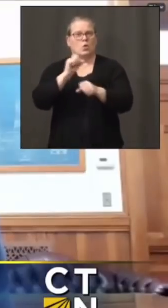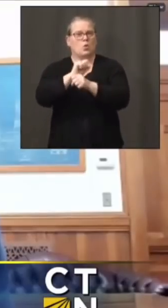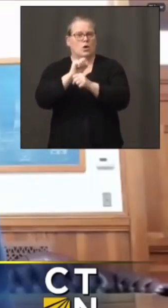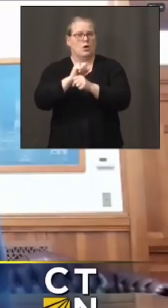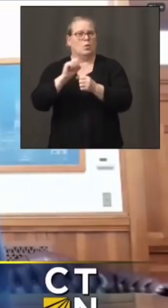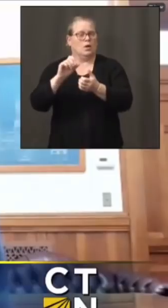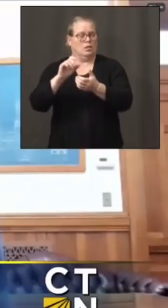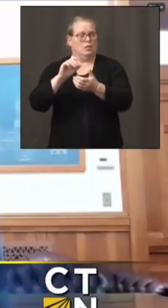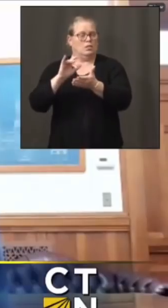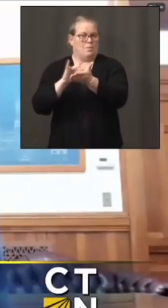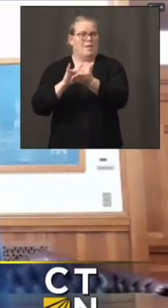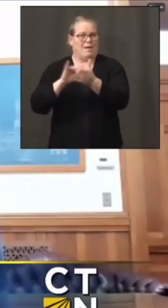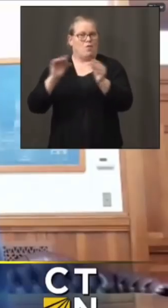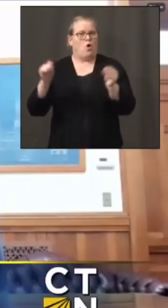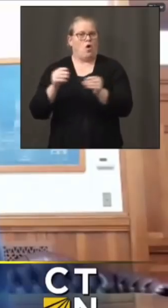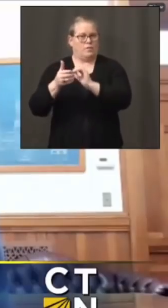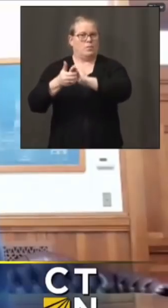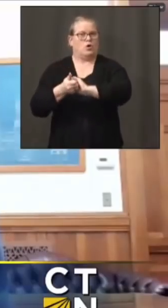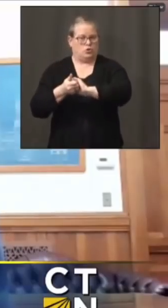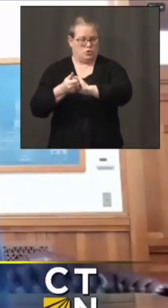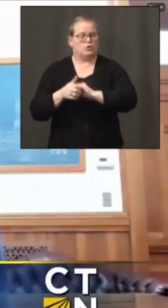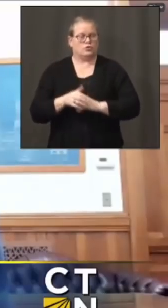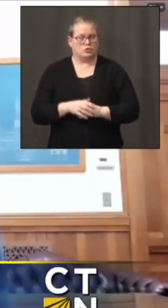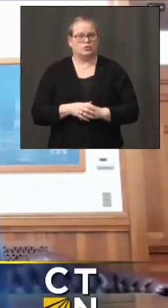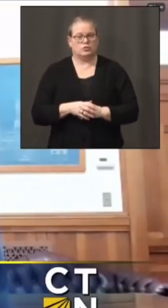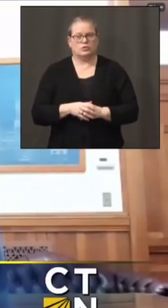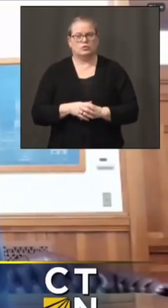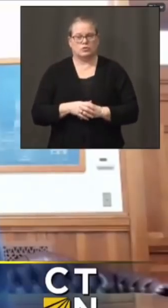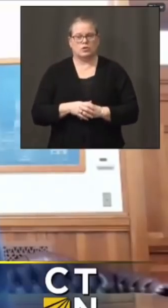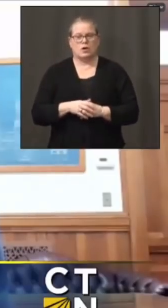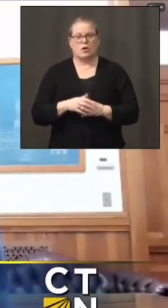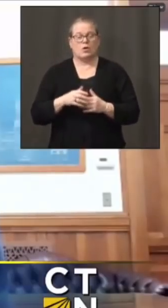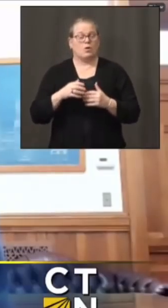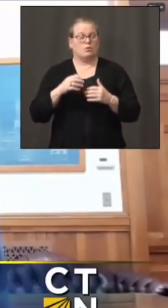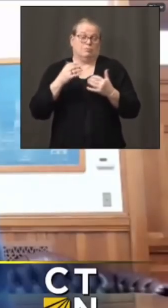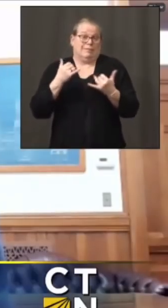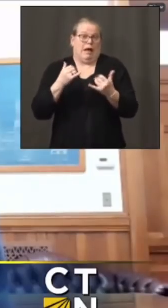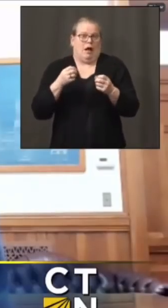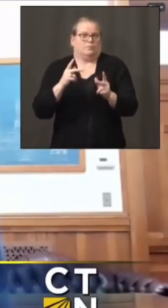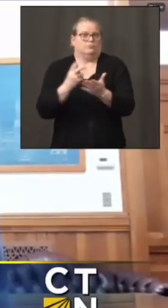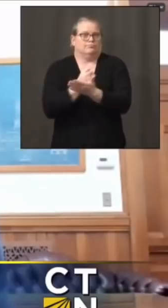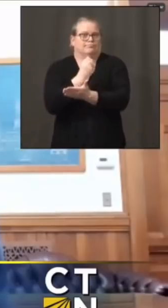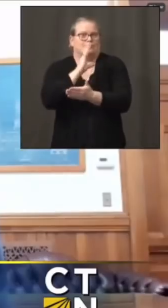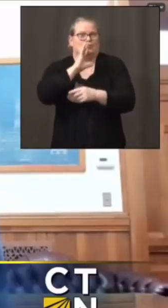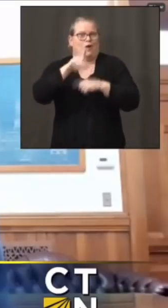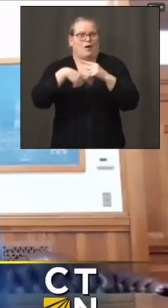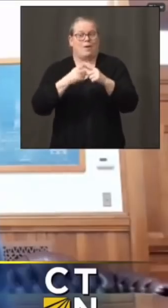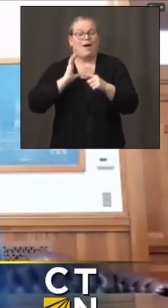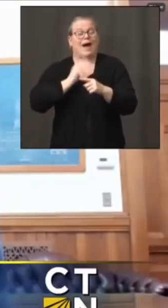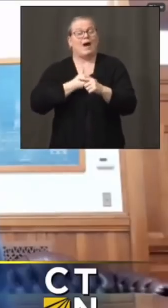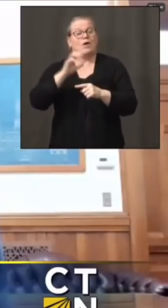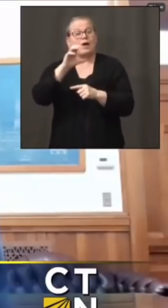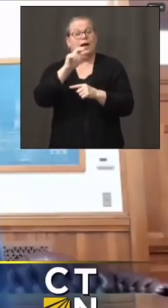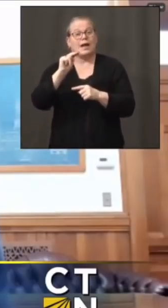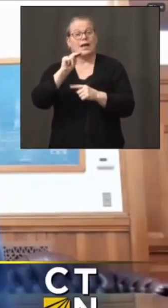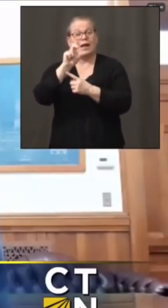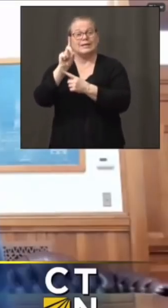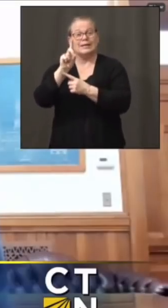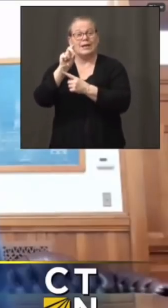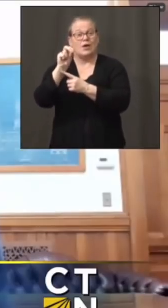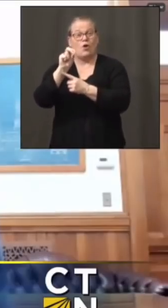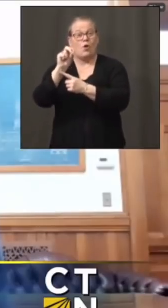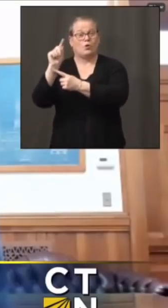partners. This is a great opportunity for me to talk about the great work of our Connecticut Department of Transportation, who have